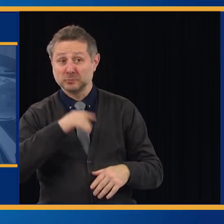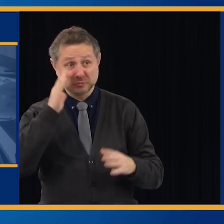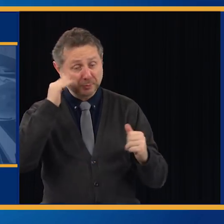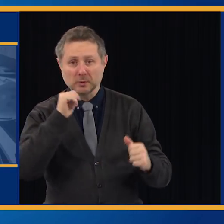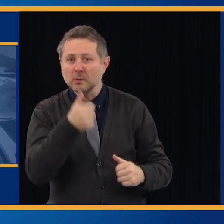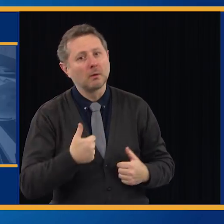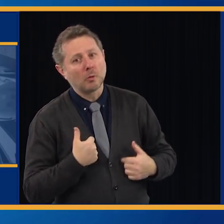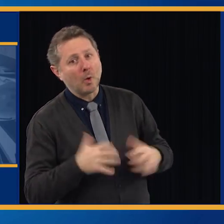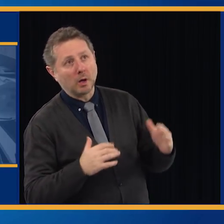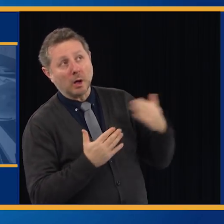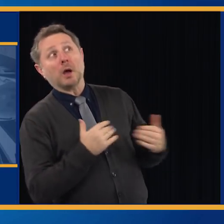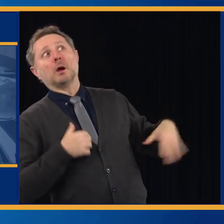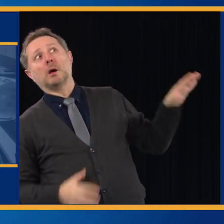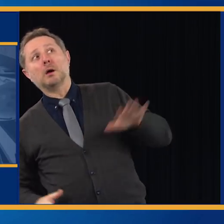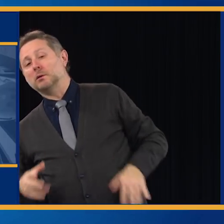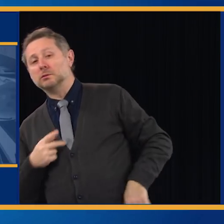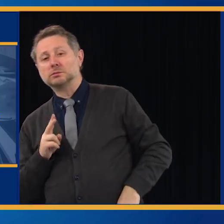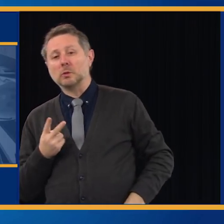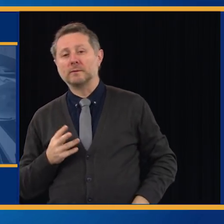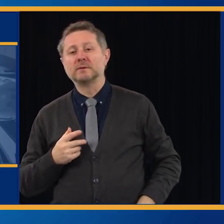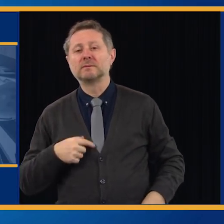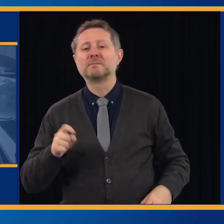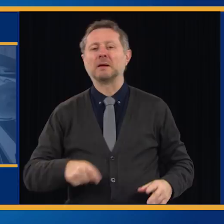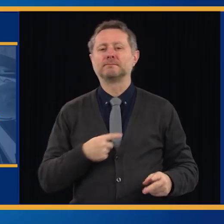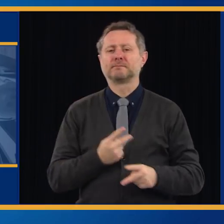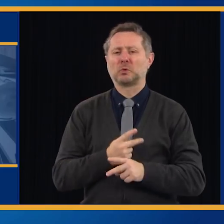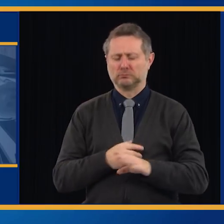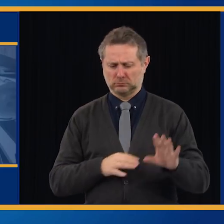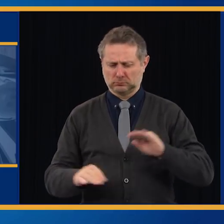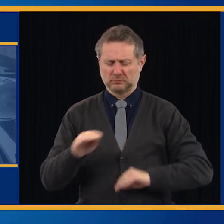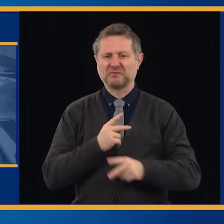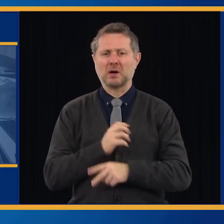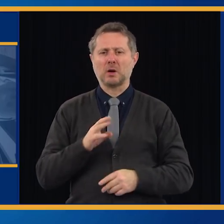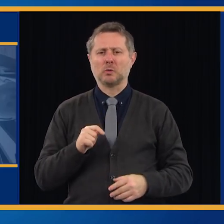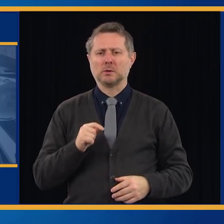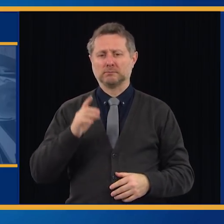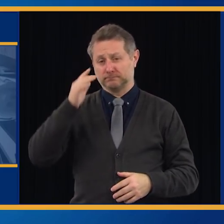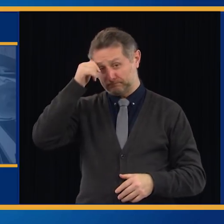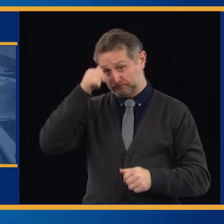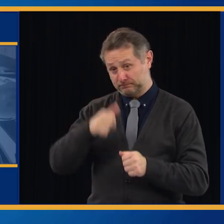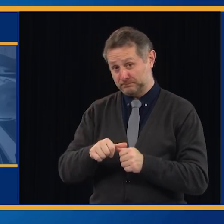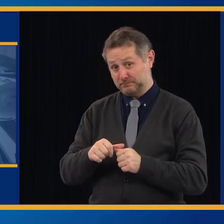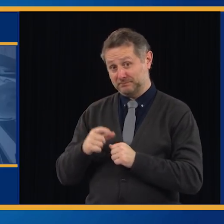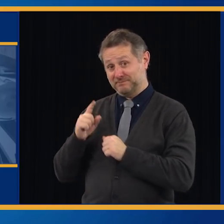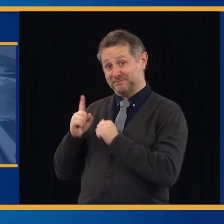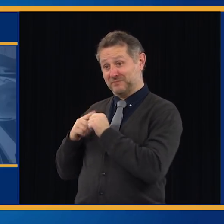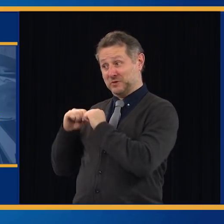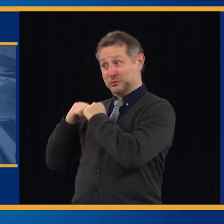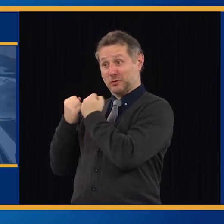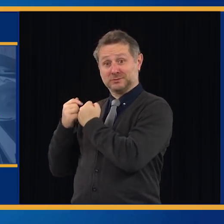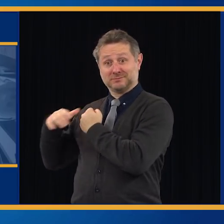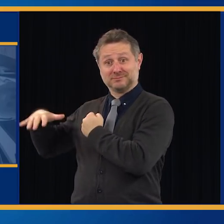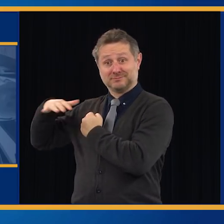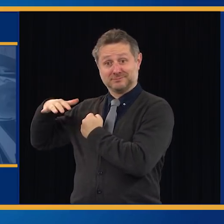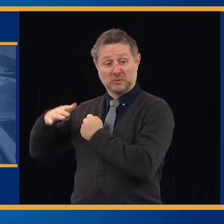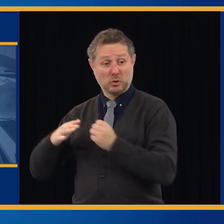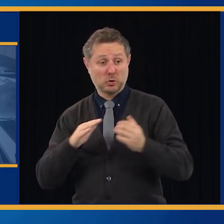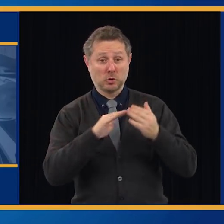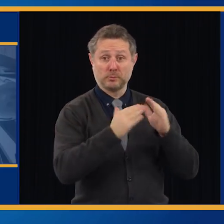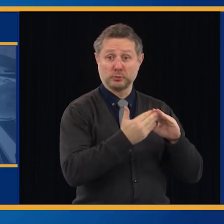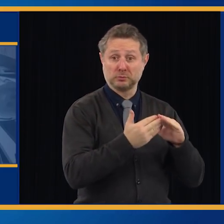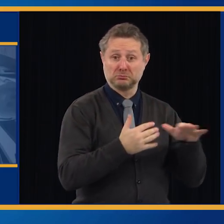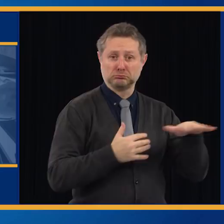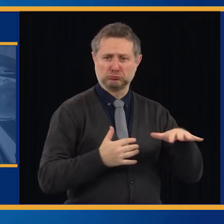also have to remember that as a society and as a community, we're about government and we're about